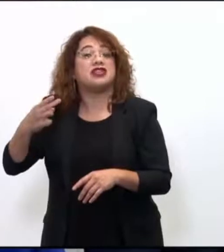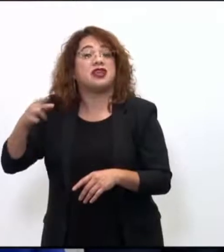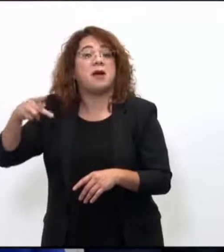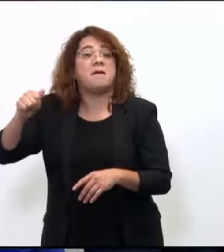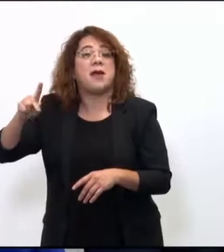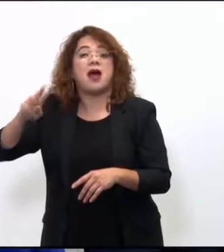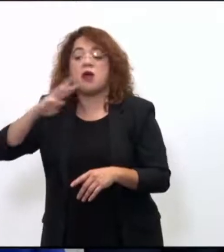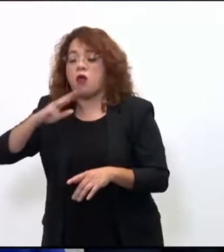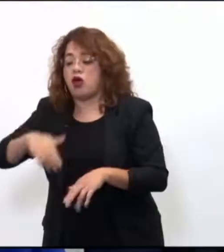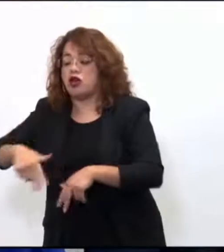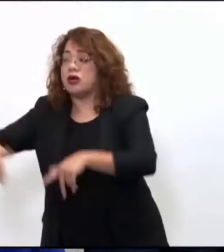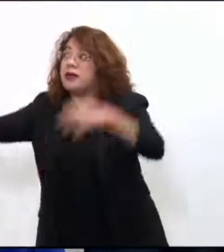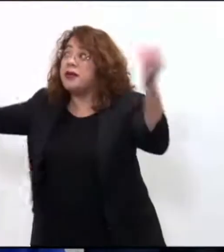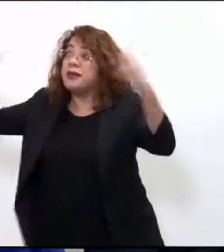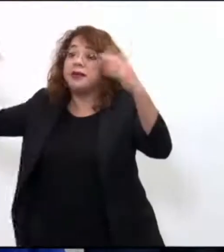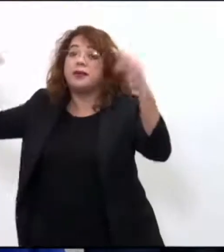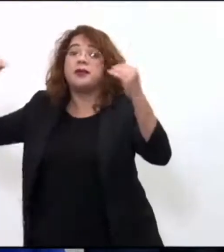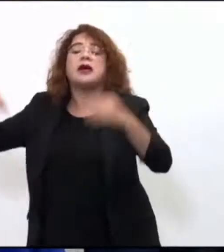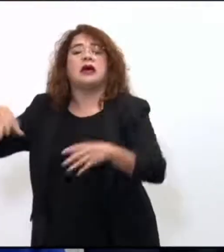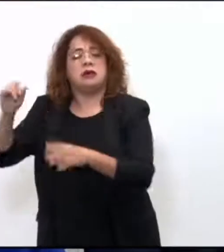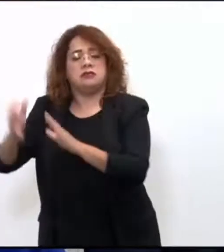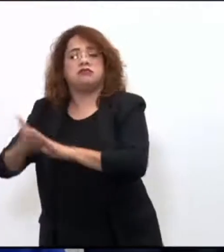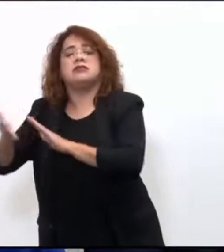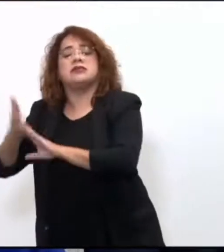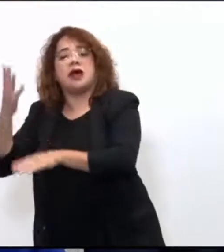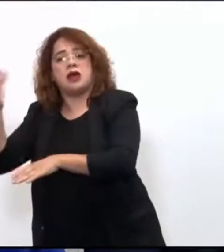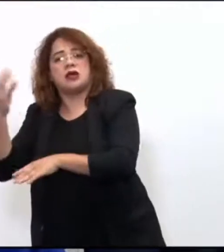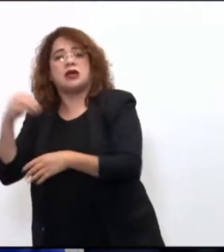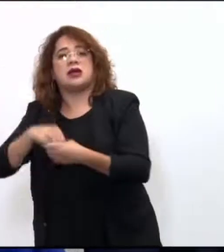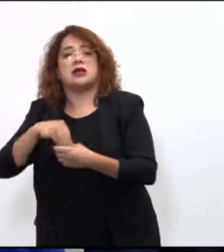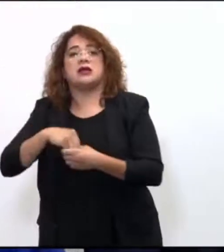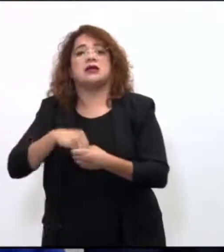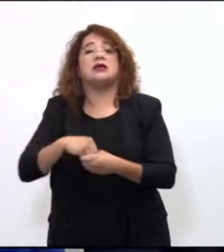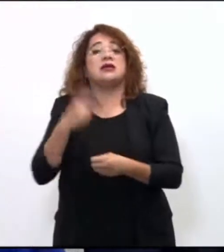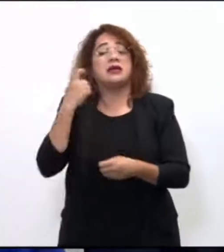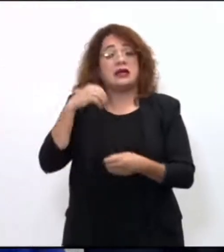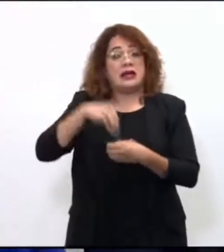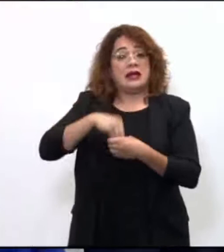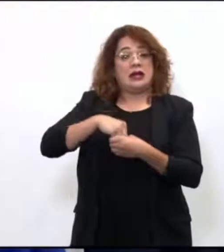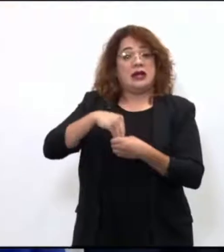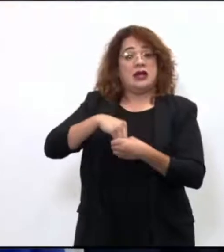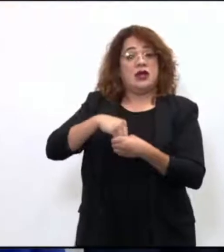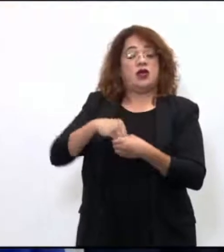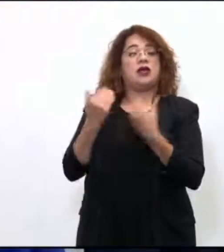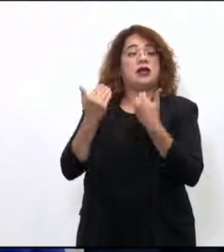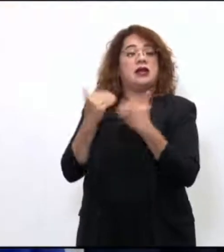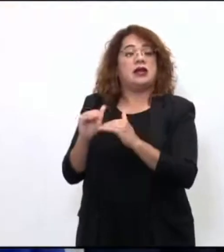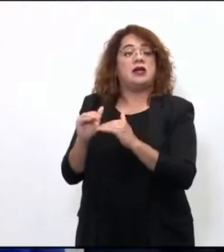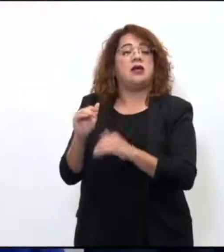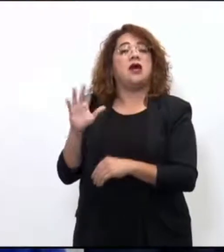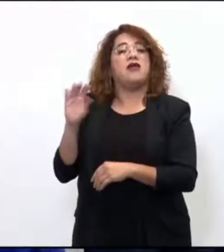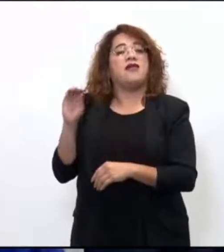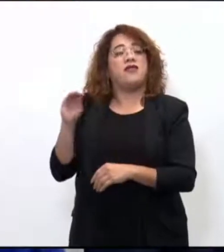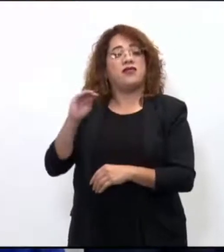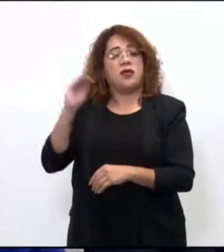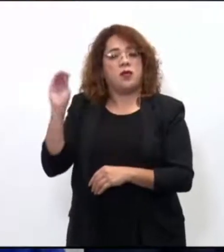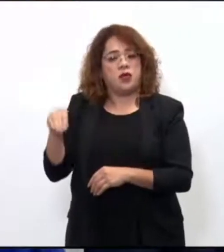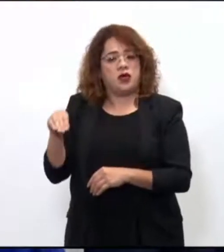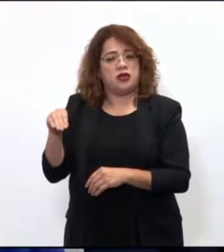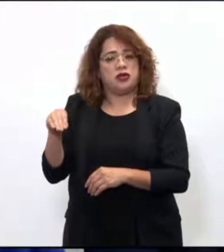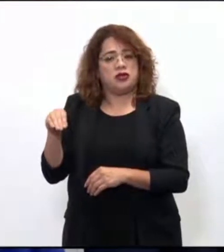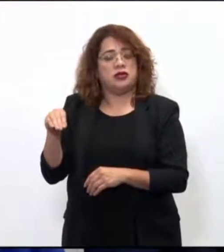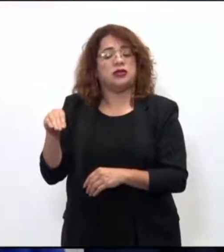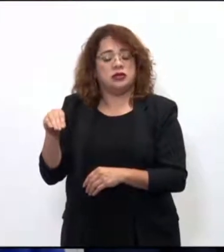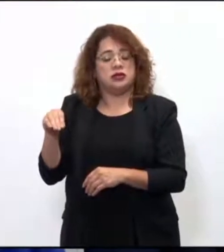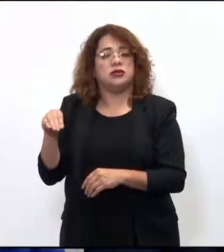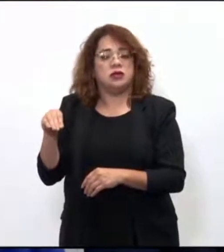may operate indoors and outdoors. Indoor capacity is limited to 50% of the maximum